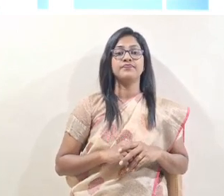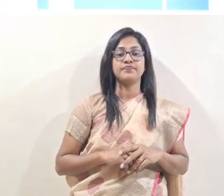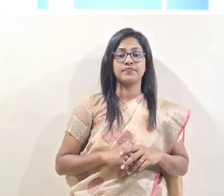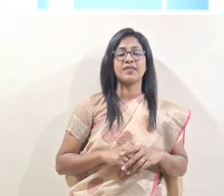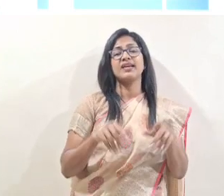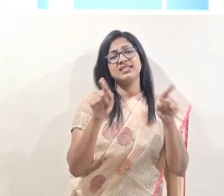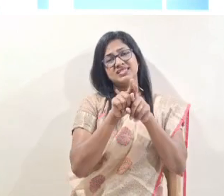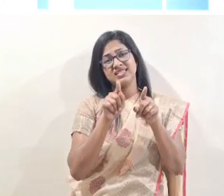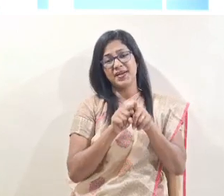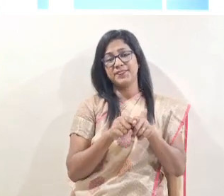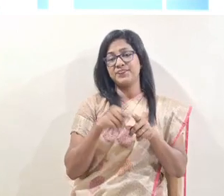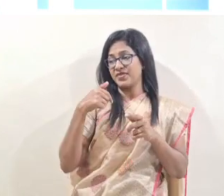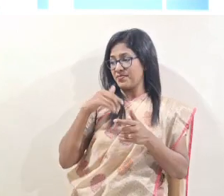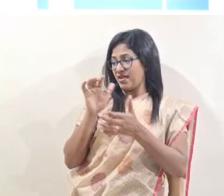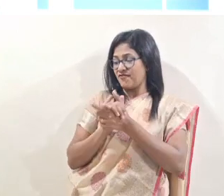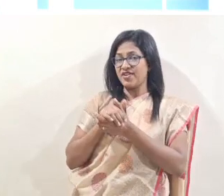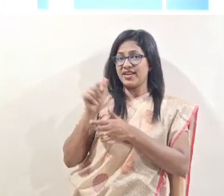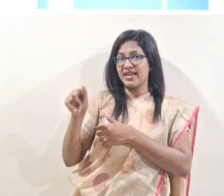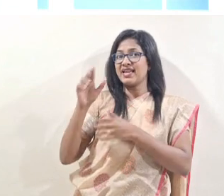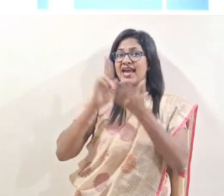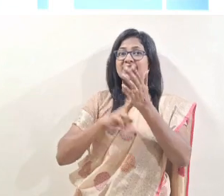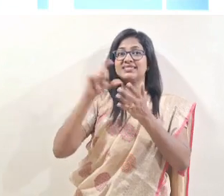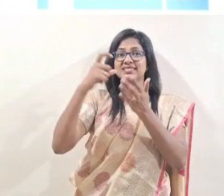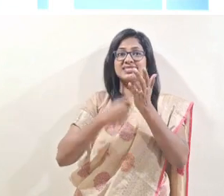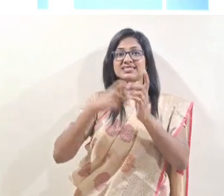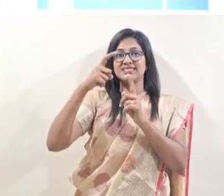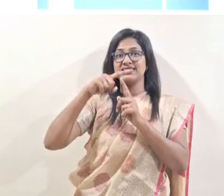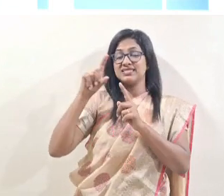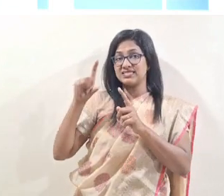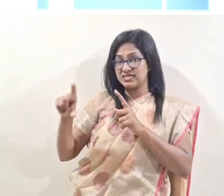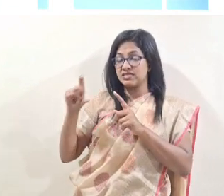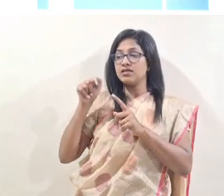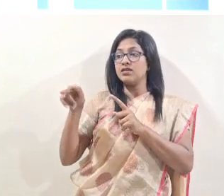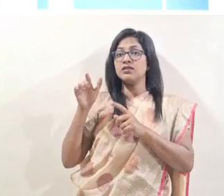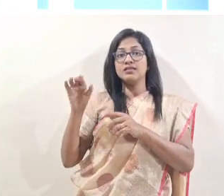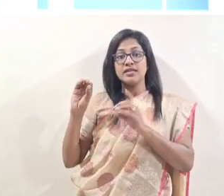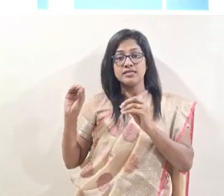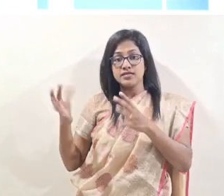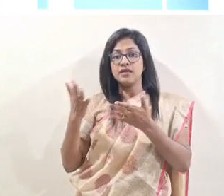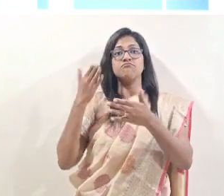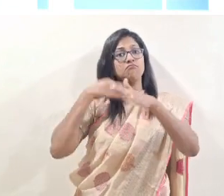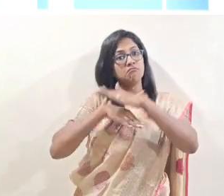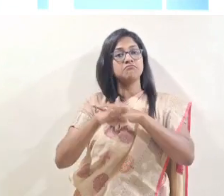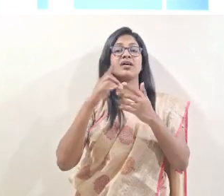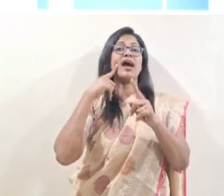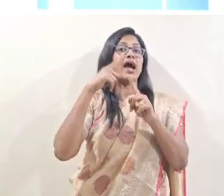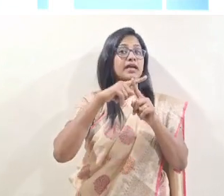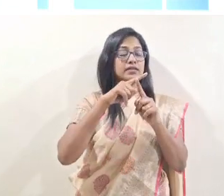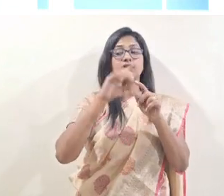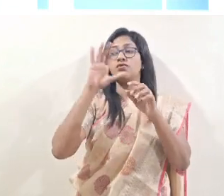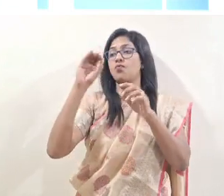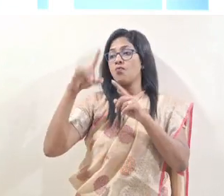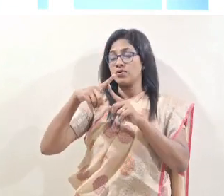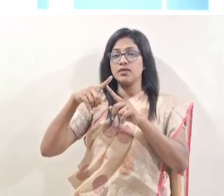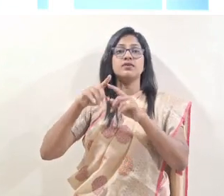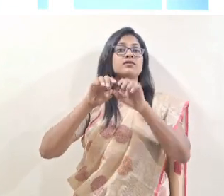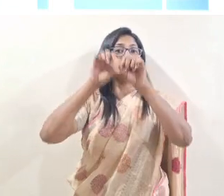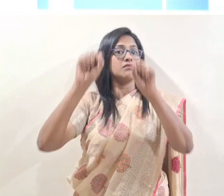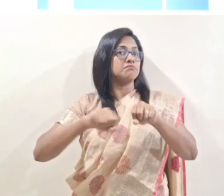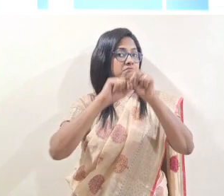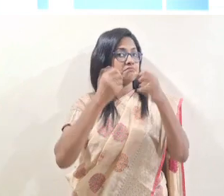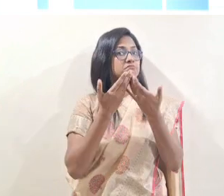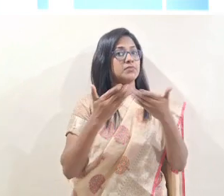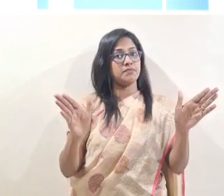Even I learned from my friends in NCRTC now, when they have started, they have also segregated that IT and OT system. So these are good